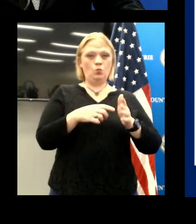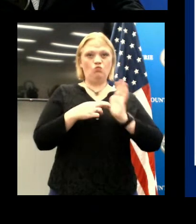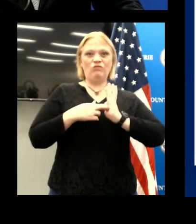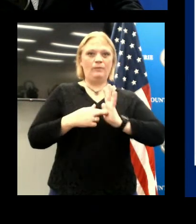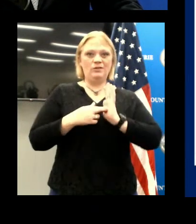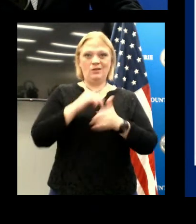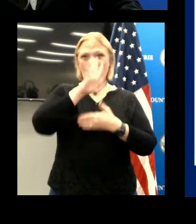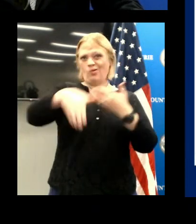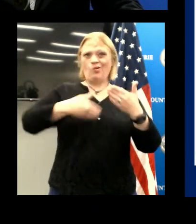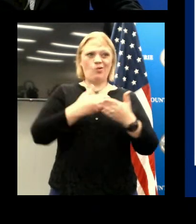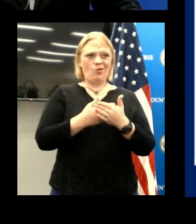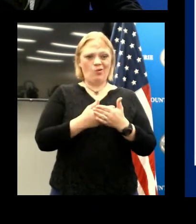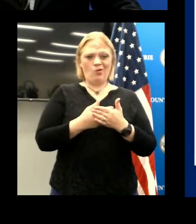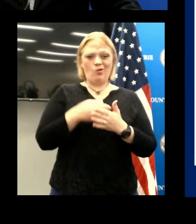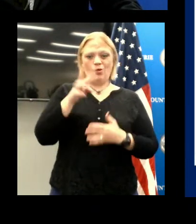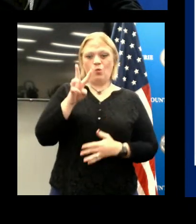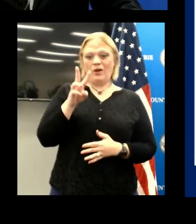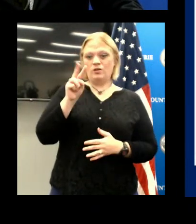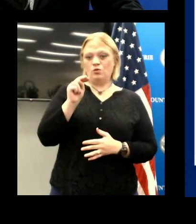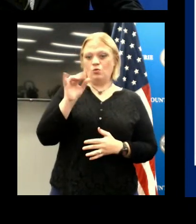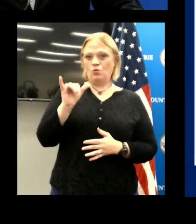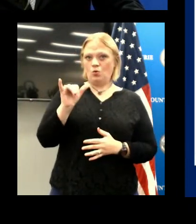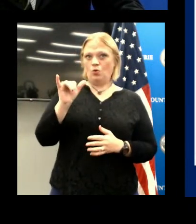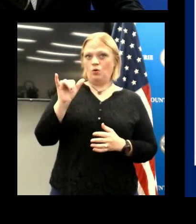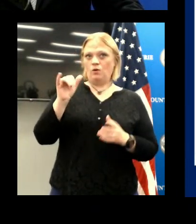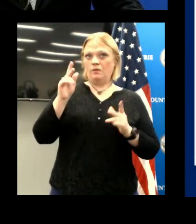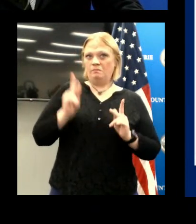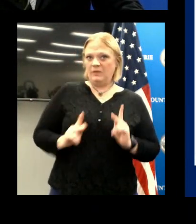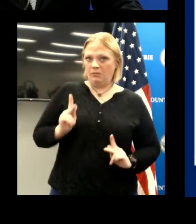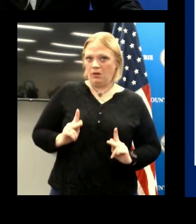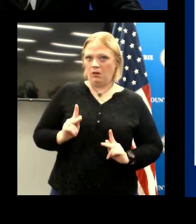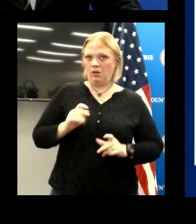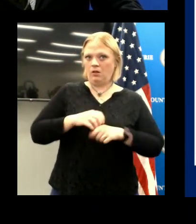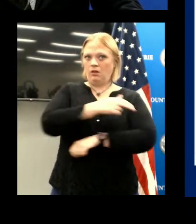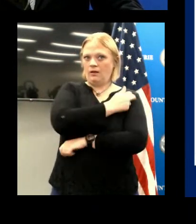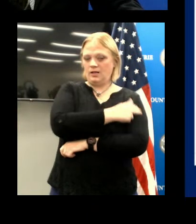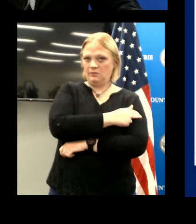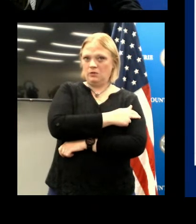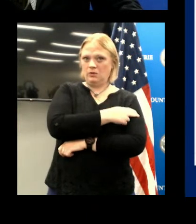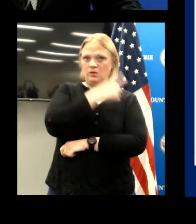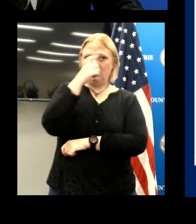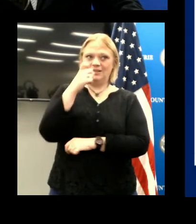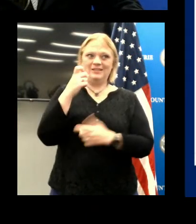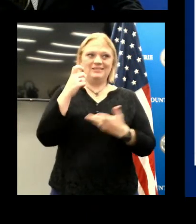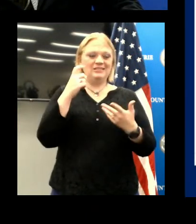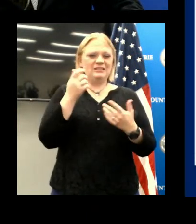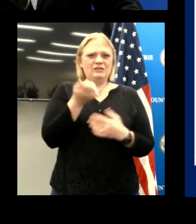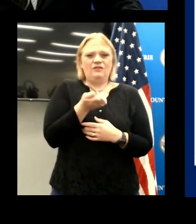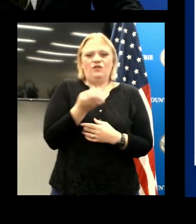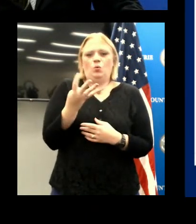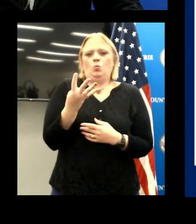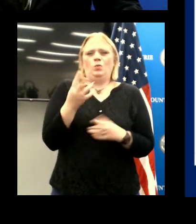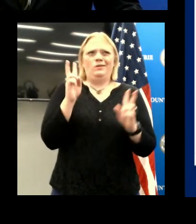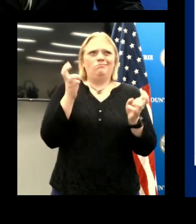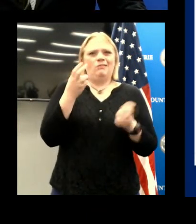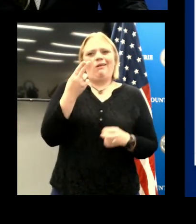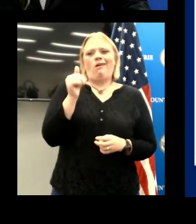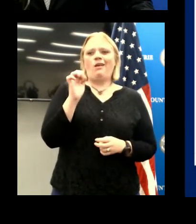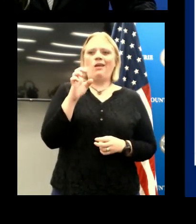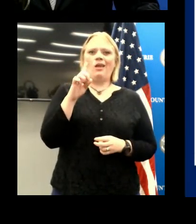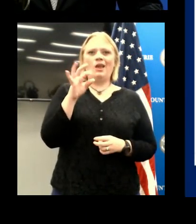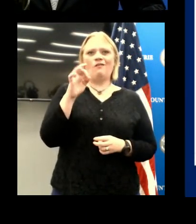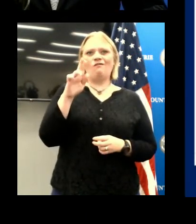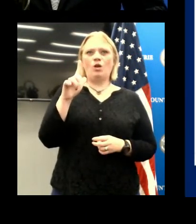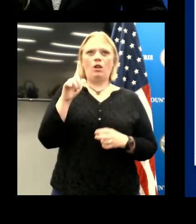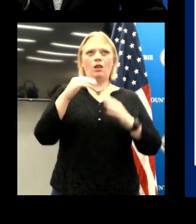New Yorkers who are hospitalized, because we do know that there is at least a handful, less than 5,